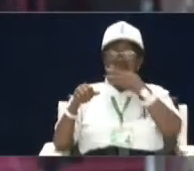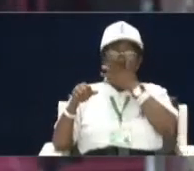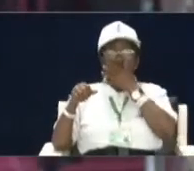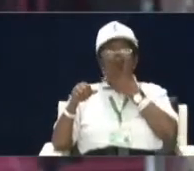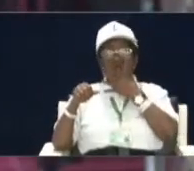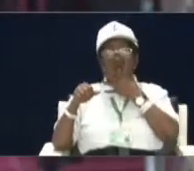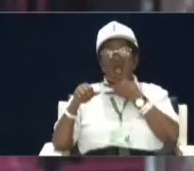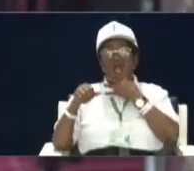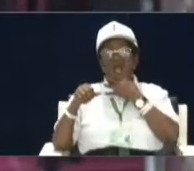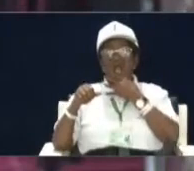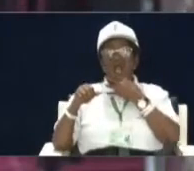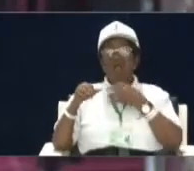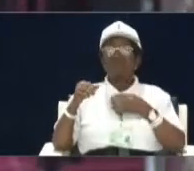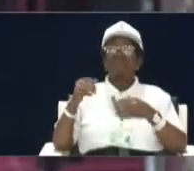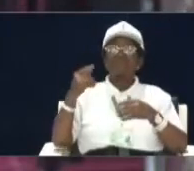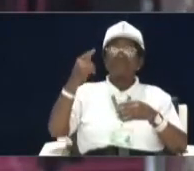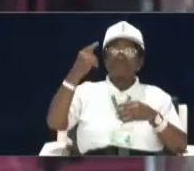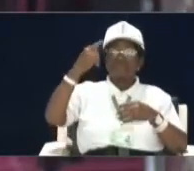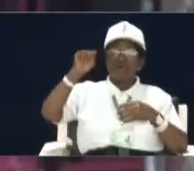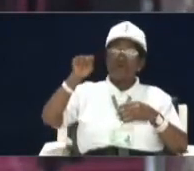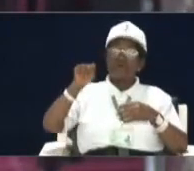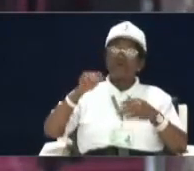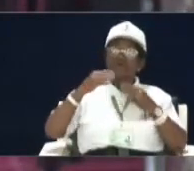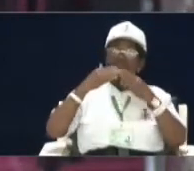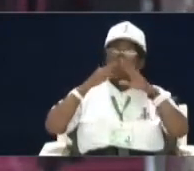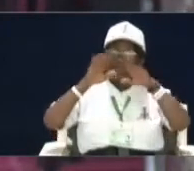for gratitude.